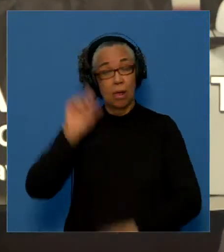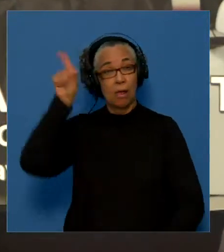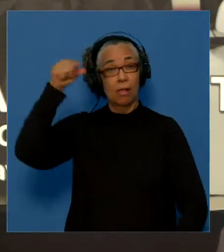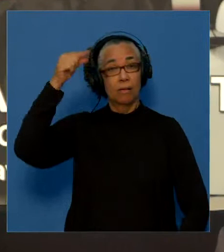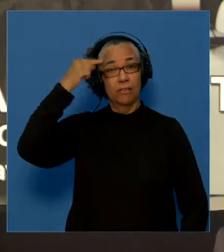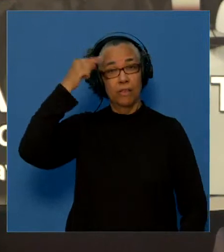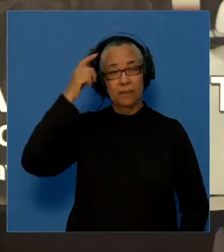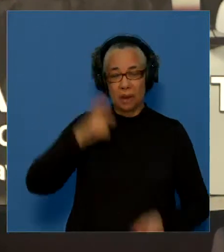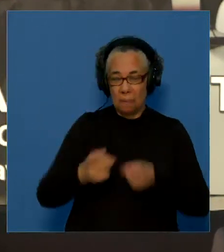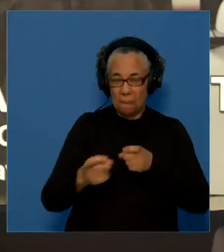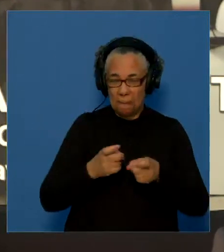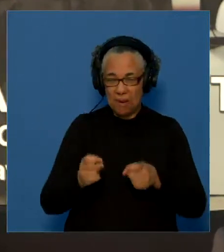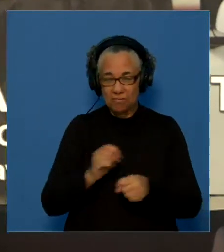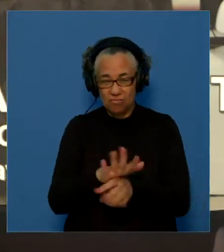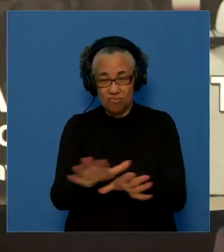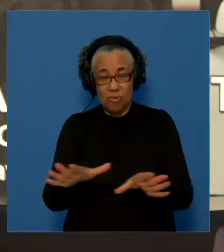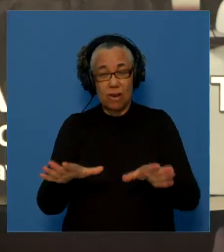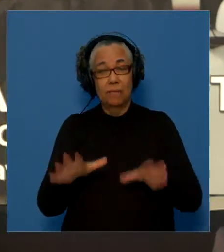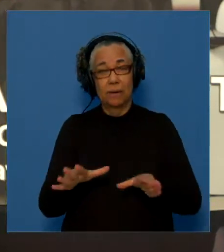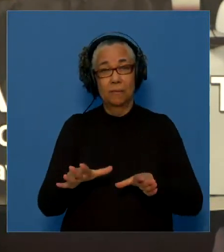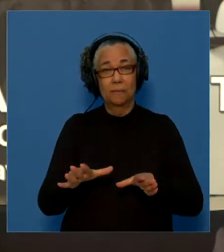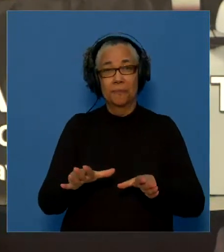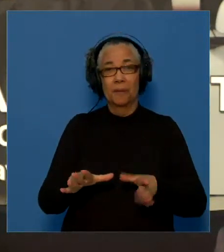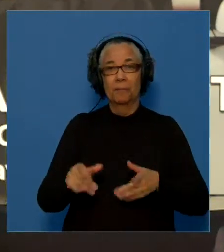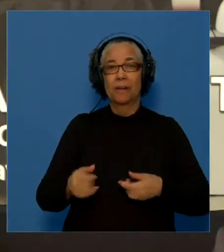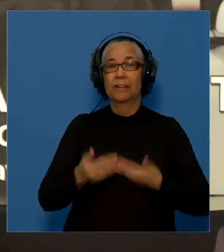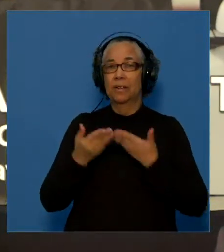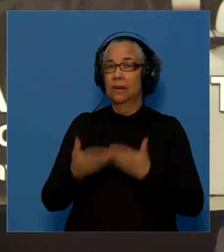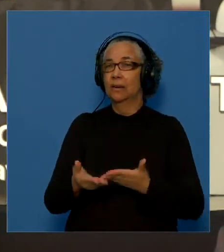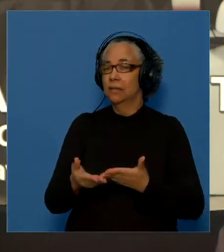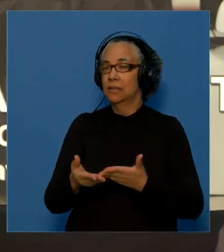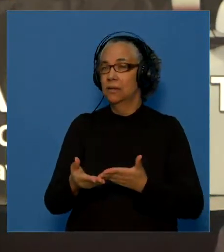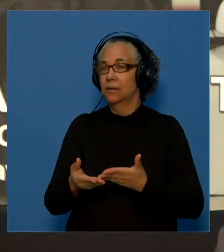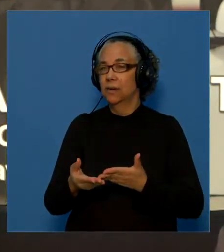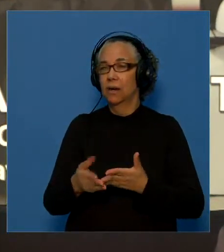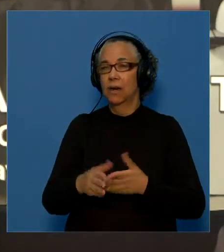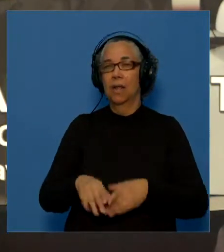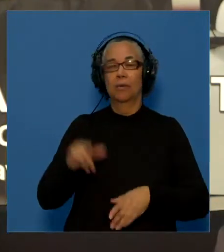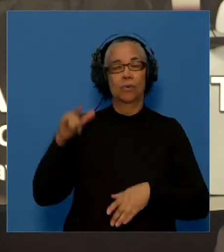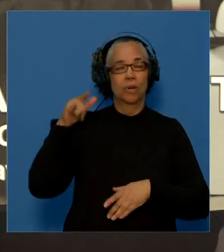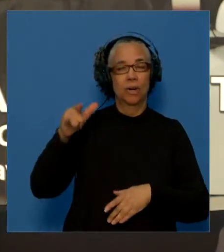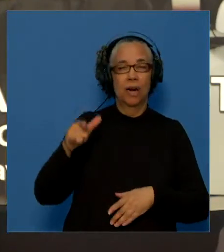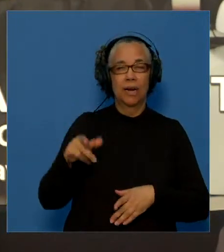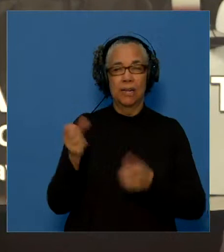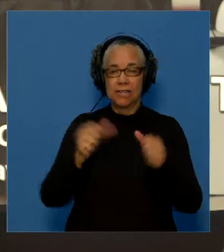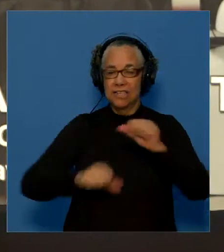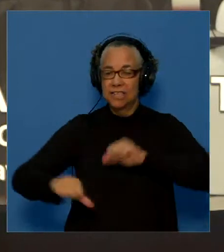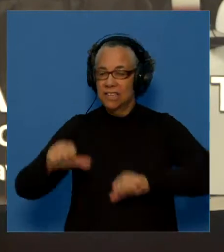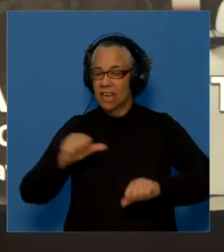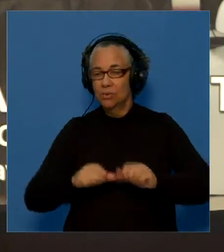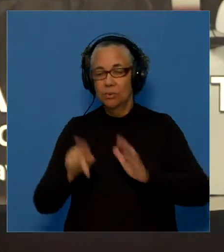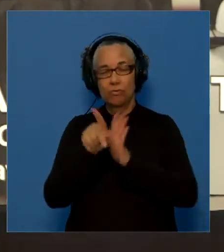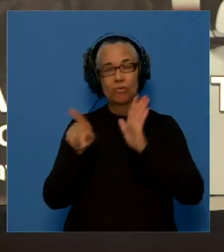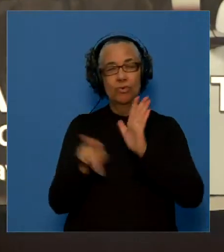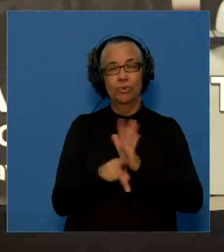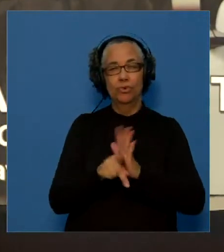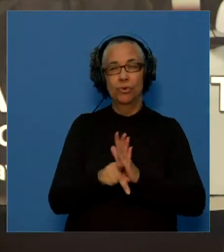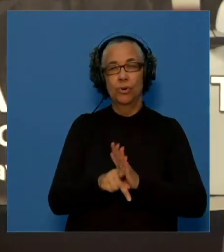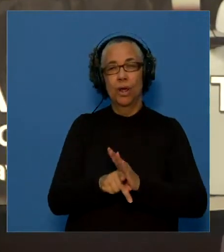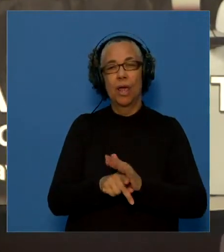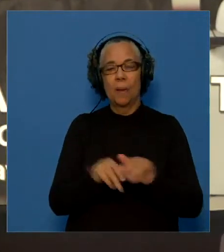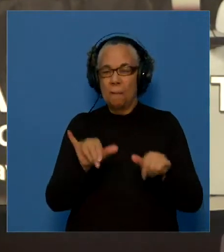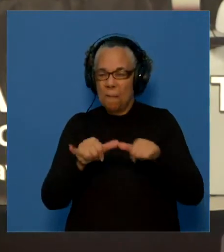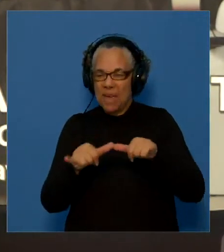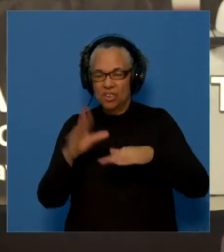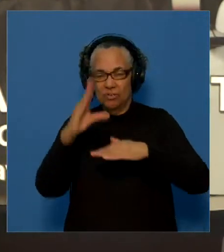managed the pandemic by deploying public health officers to the airports, implementing science-driven protocols and measures to reduce